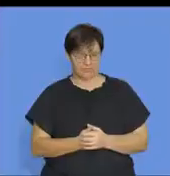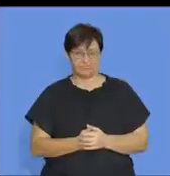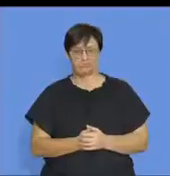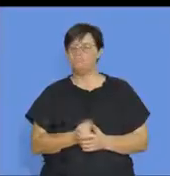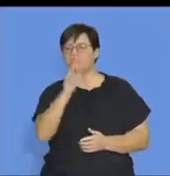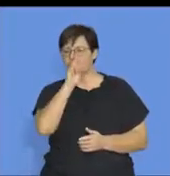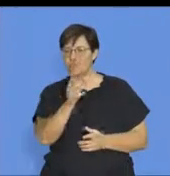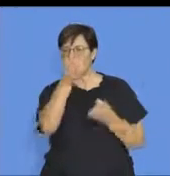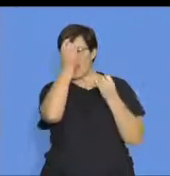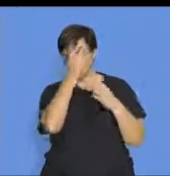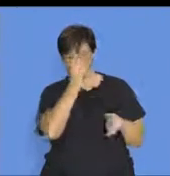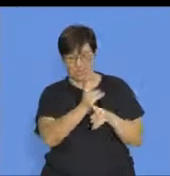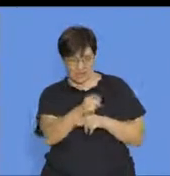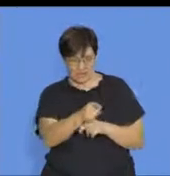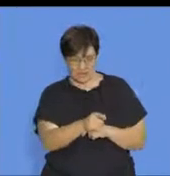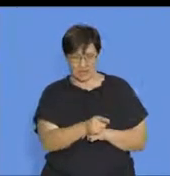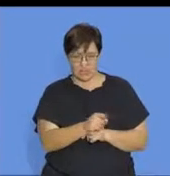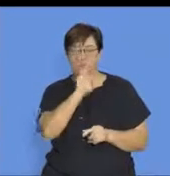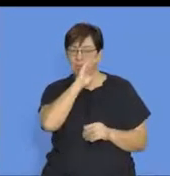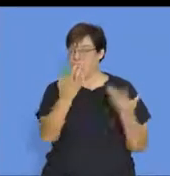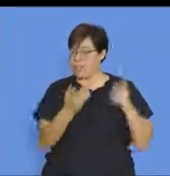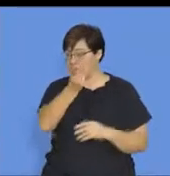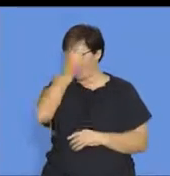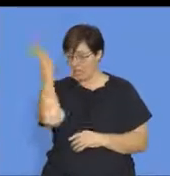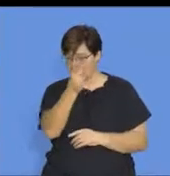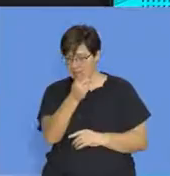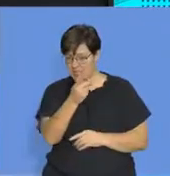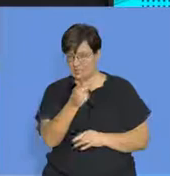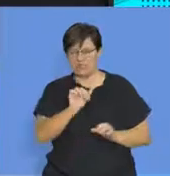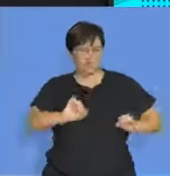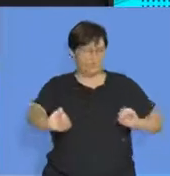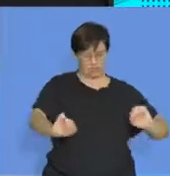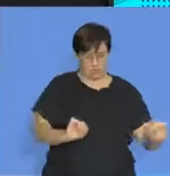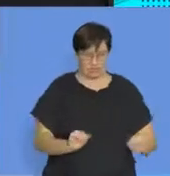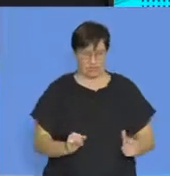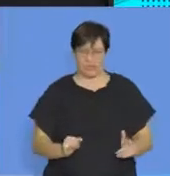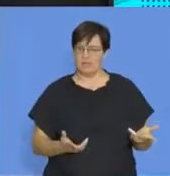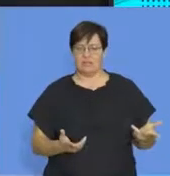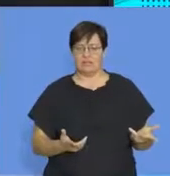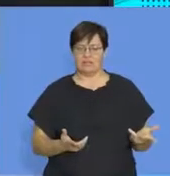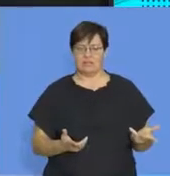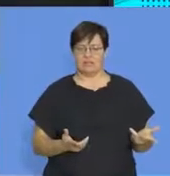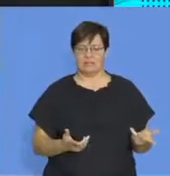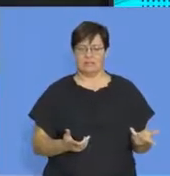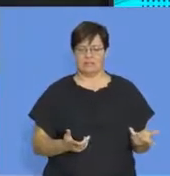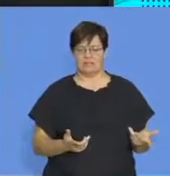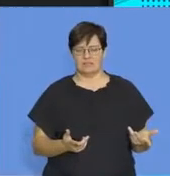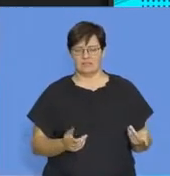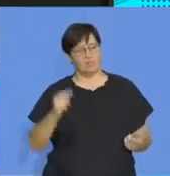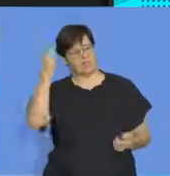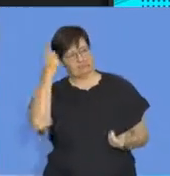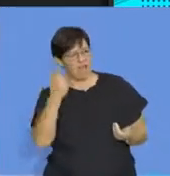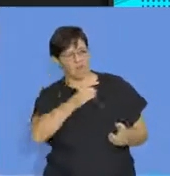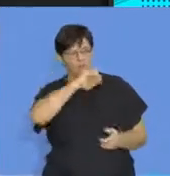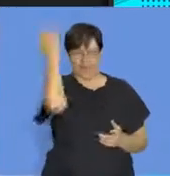the information one more time because we may have forgotten, stretching a bit. I know, stretch a bit, and then you